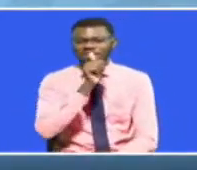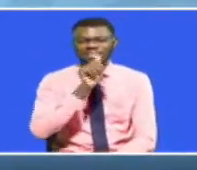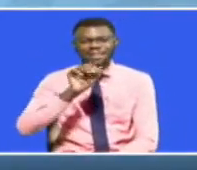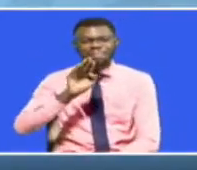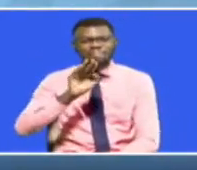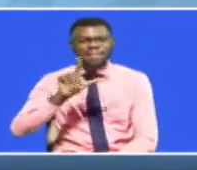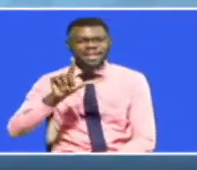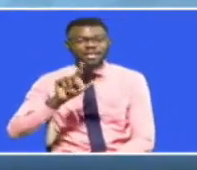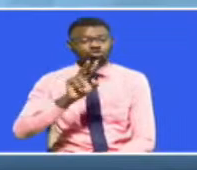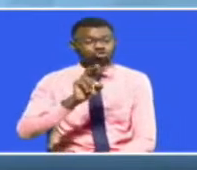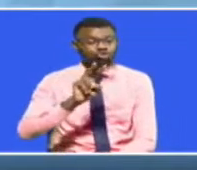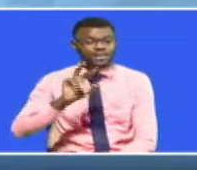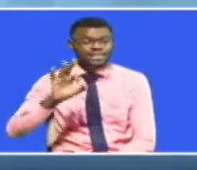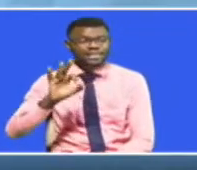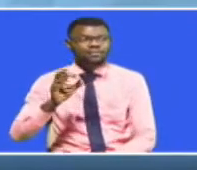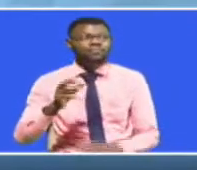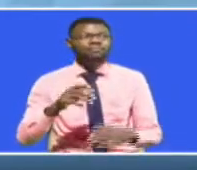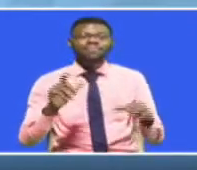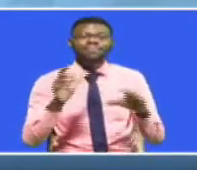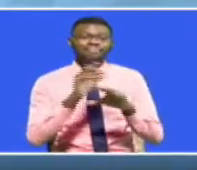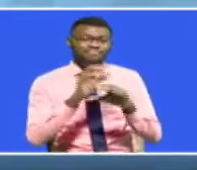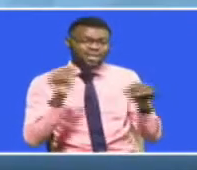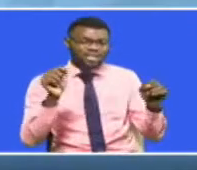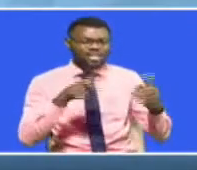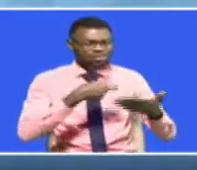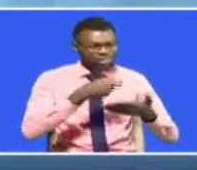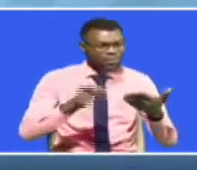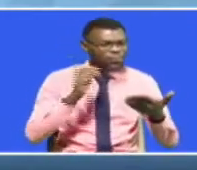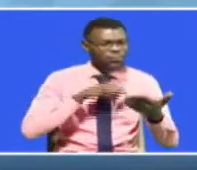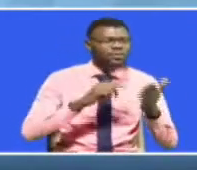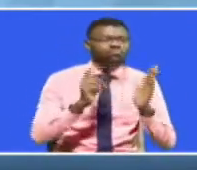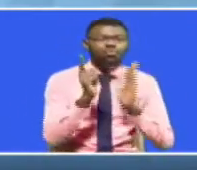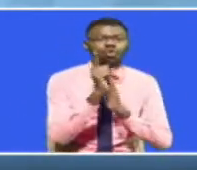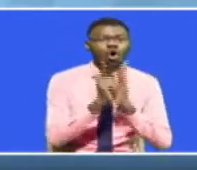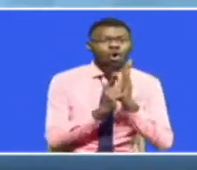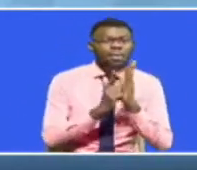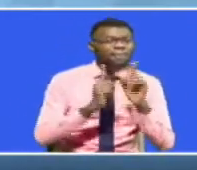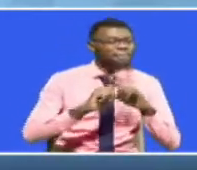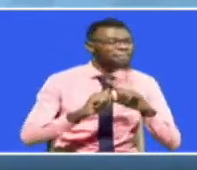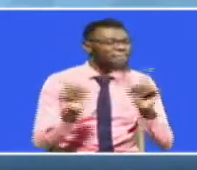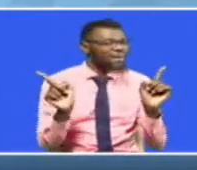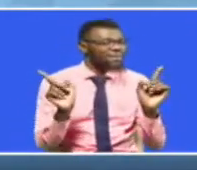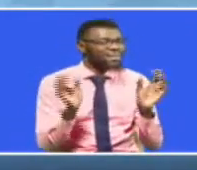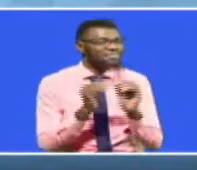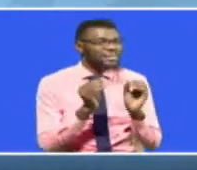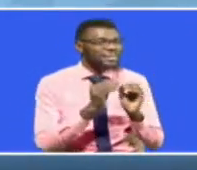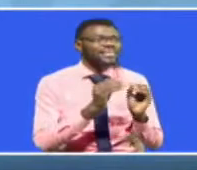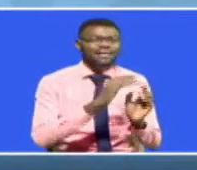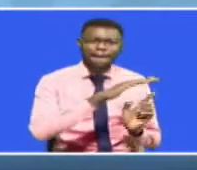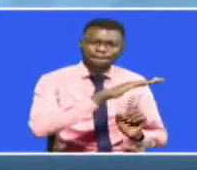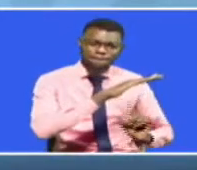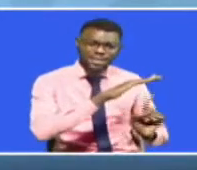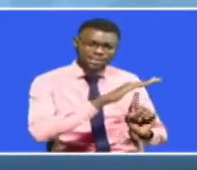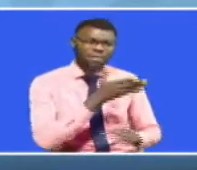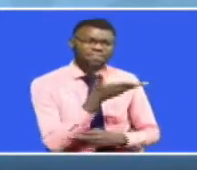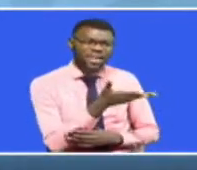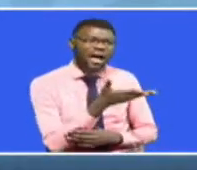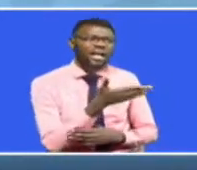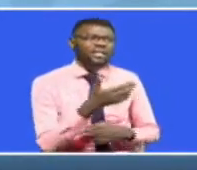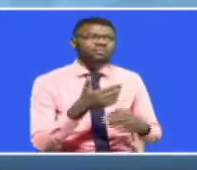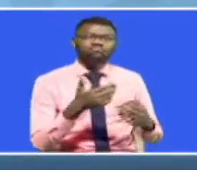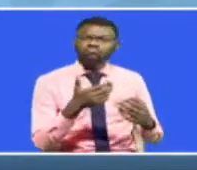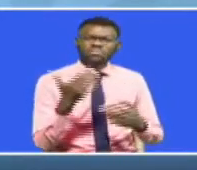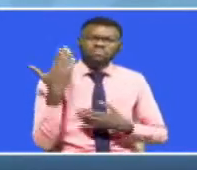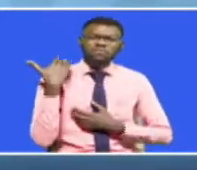was assented into law by the head of state. However, the cabinet meeting, which is one of the many he has held in